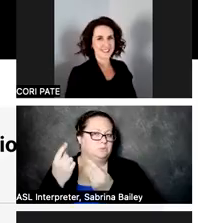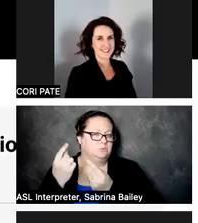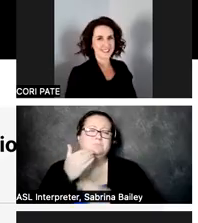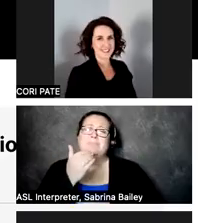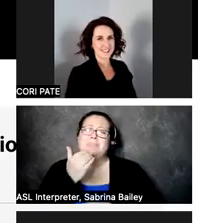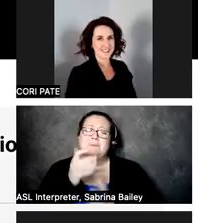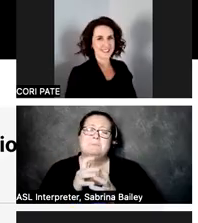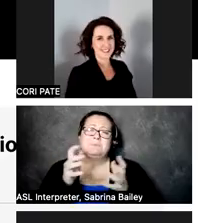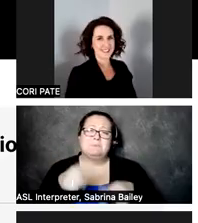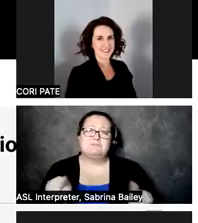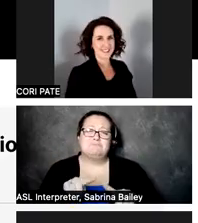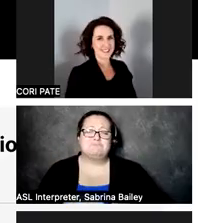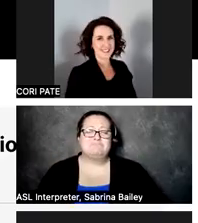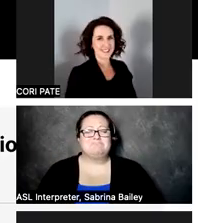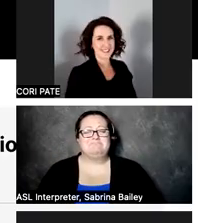Thank you all.